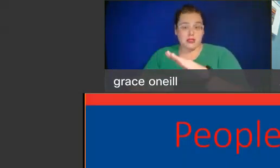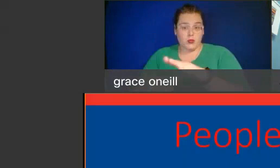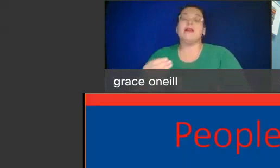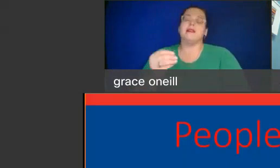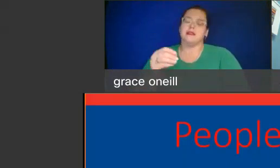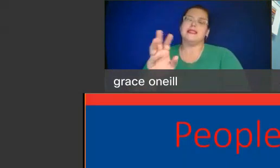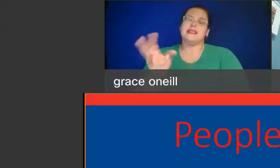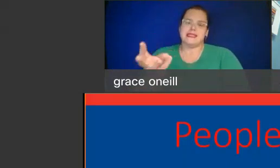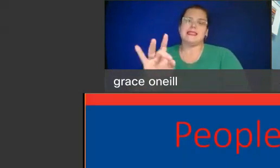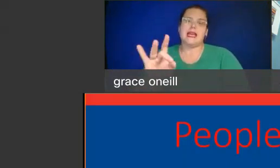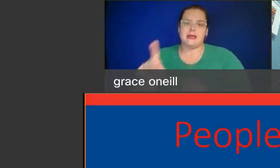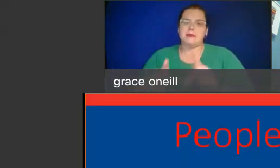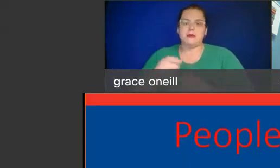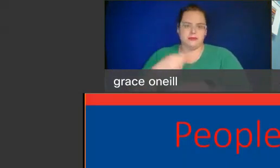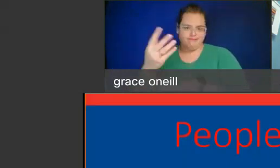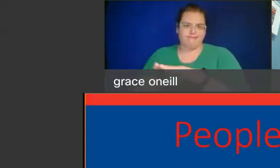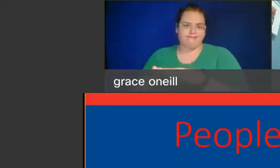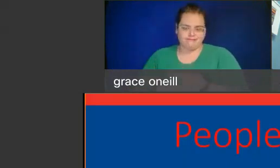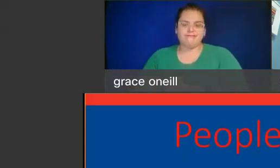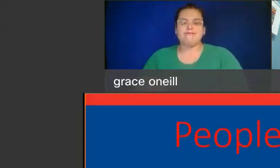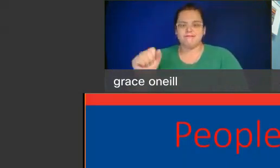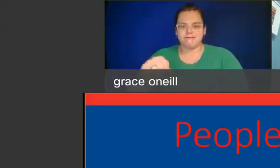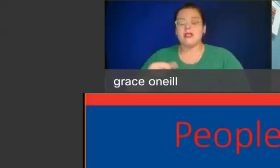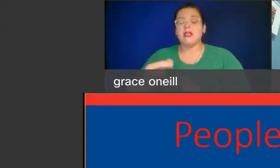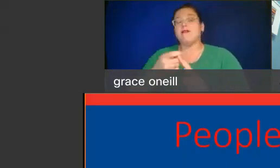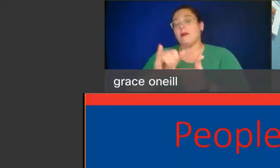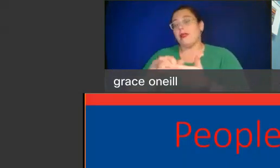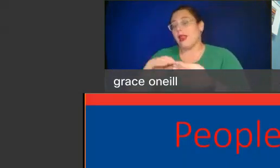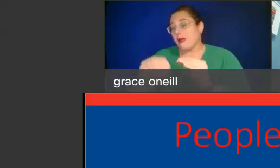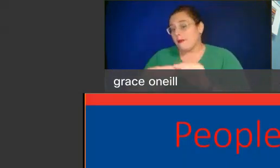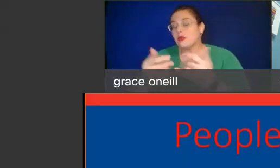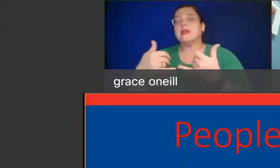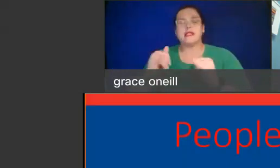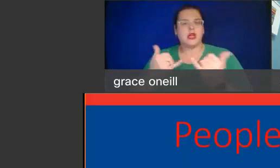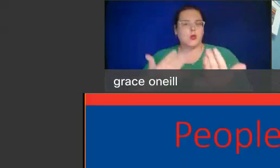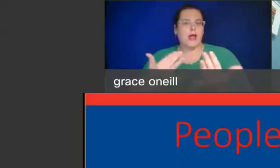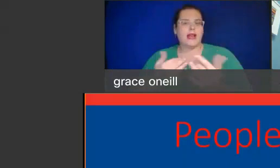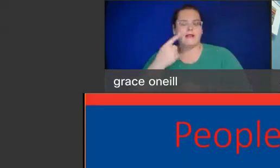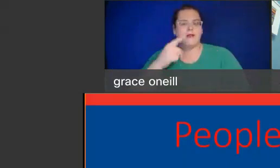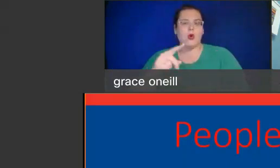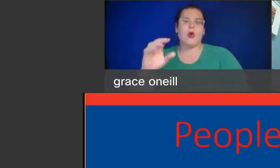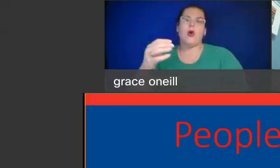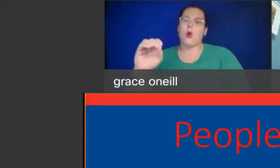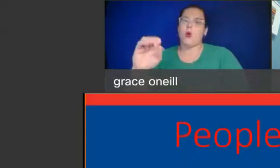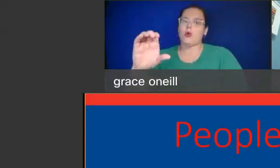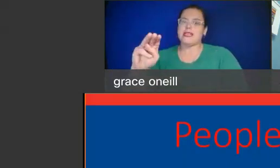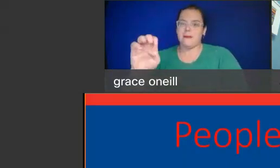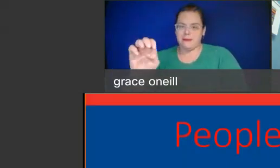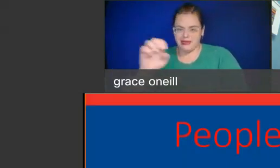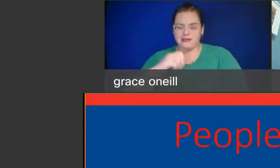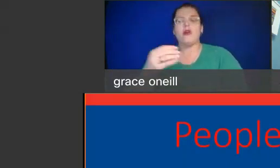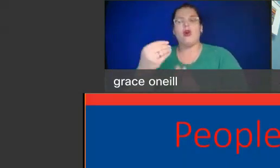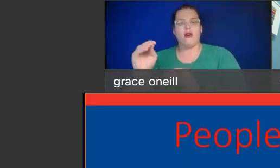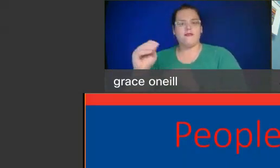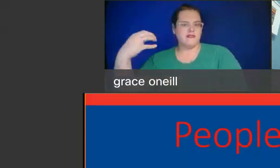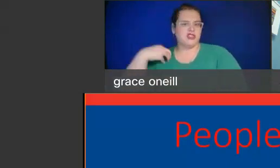die. Of those, we are still awaiting confirmation from OCME regarding the specific cause of death for 15,